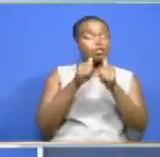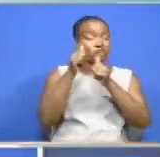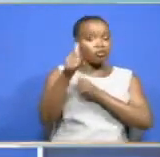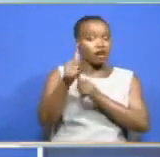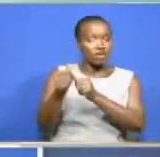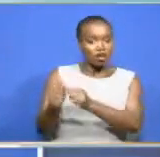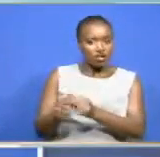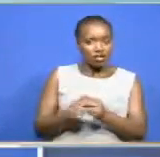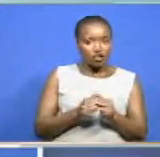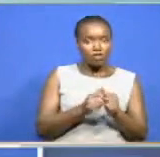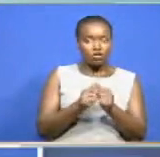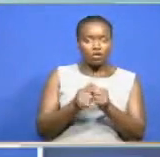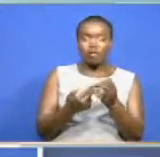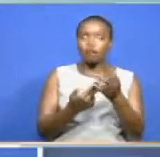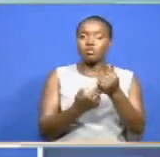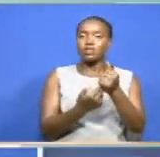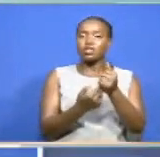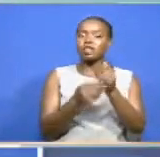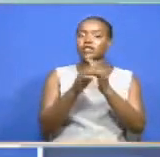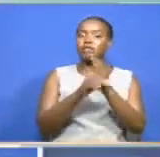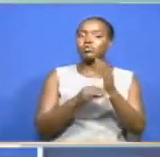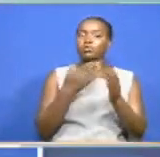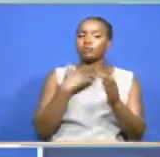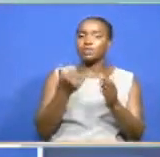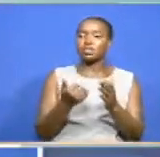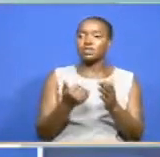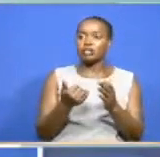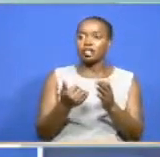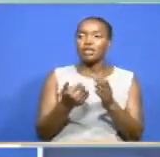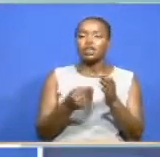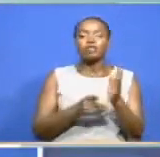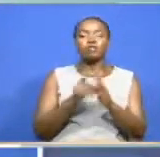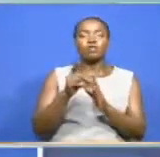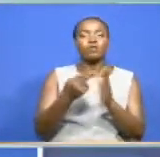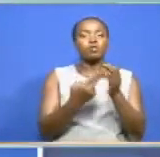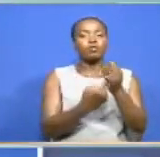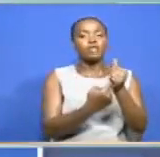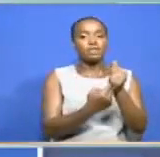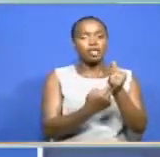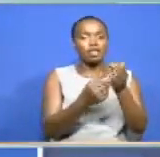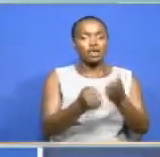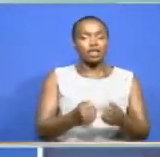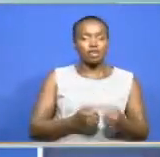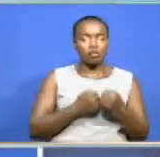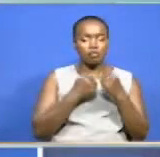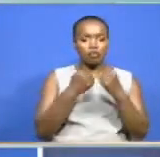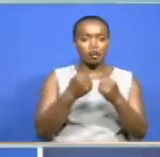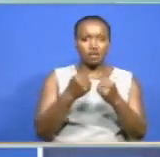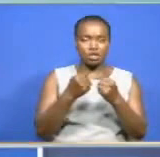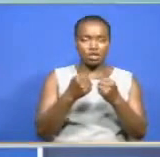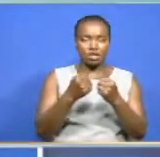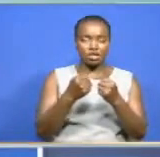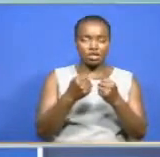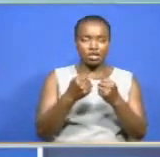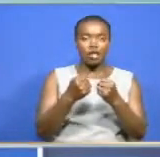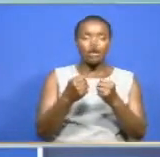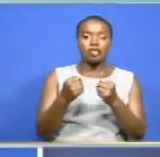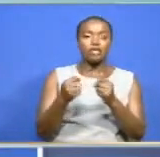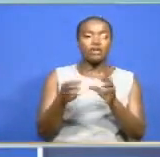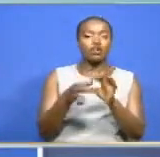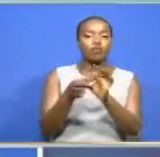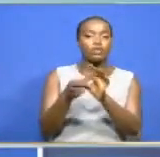it's bringing the partnerships that we are developing with development partners is to help us strengthen our cooperative movement in Kenya.